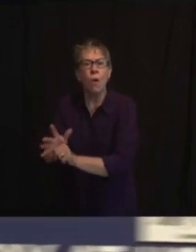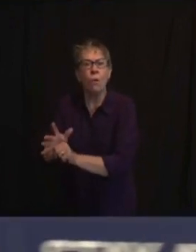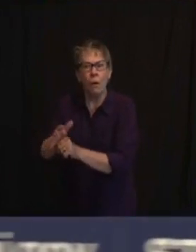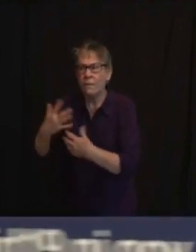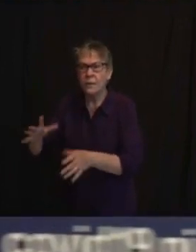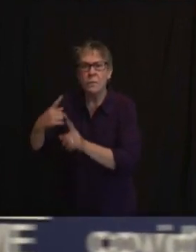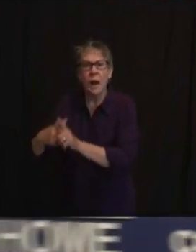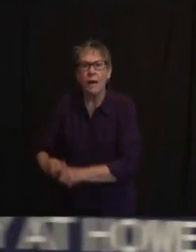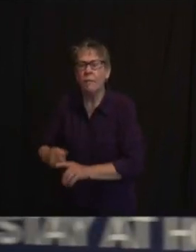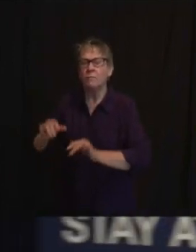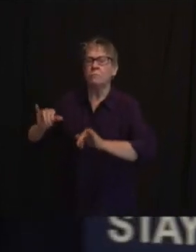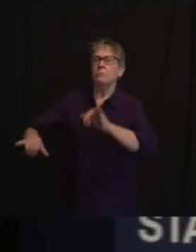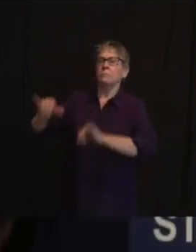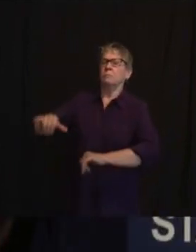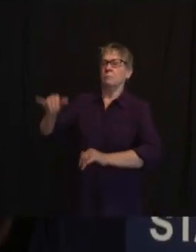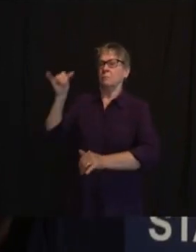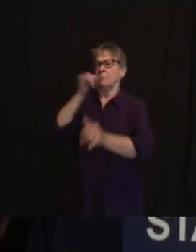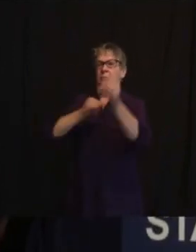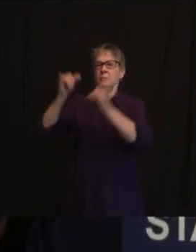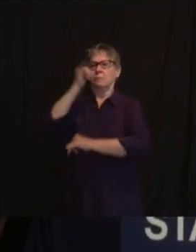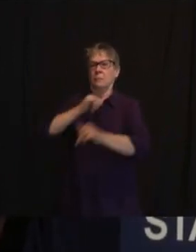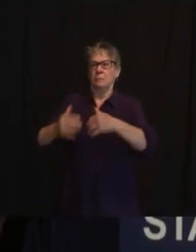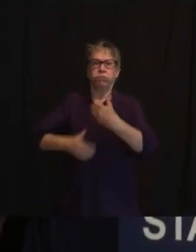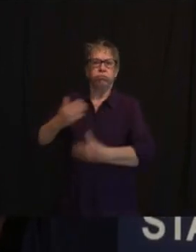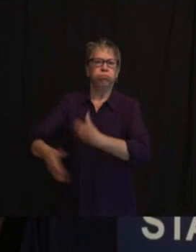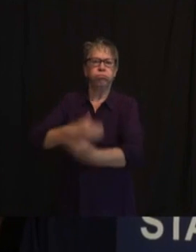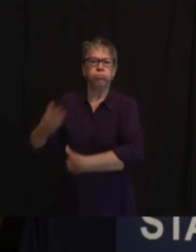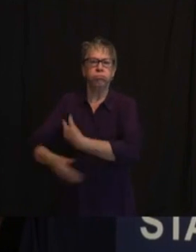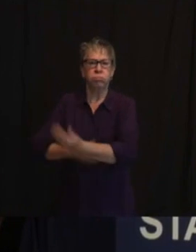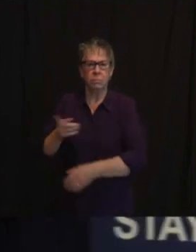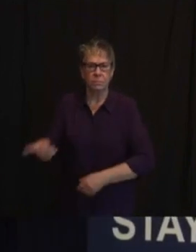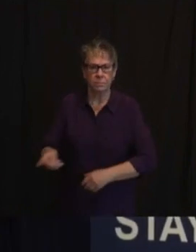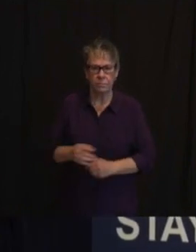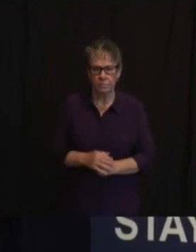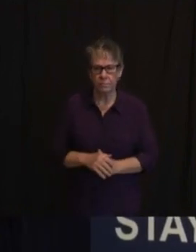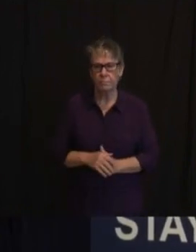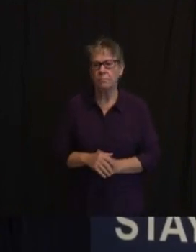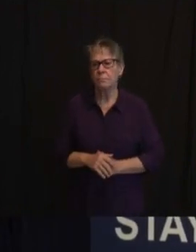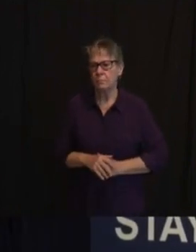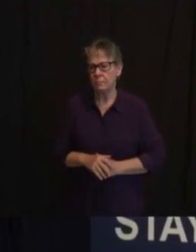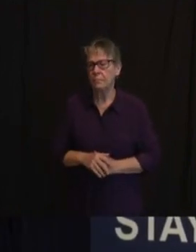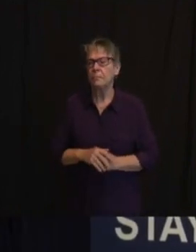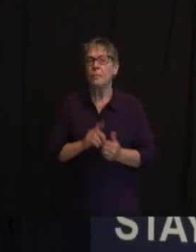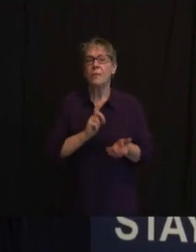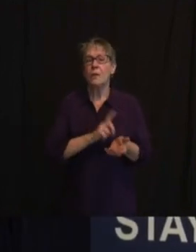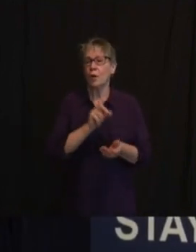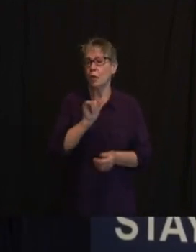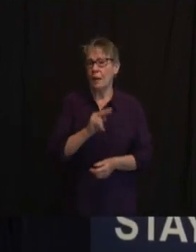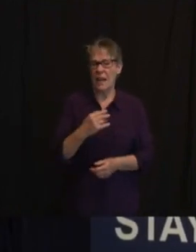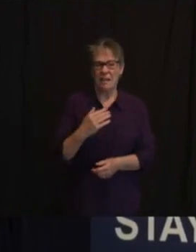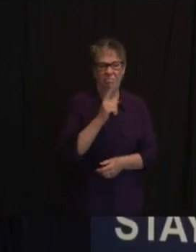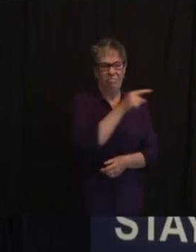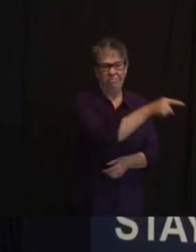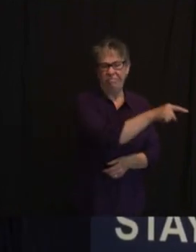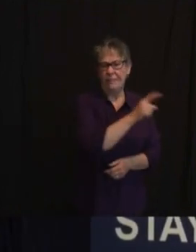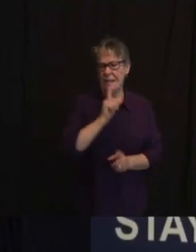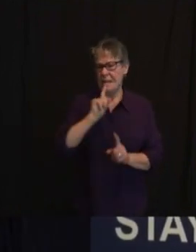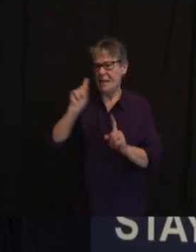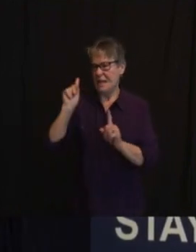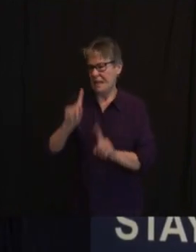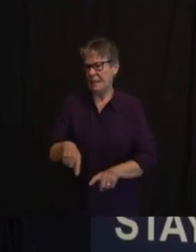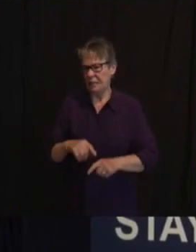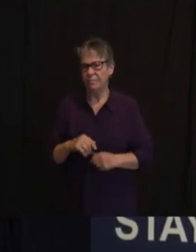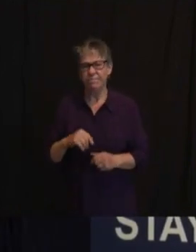Again, this is a work in progress. We know we get the questions on deaths, particularly in long-term